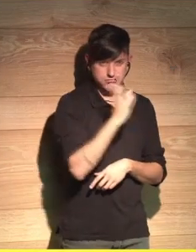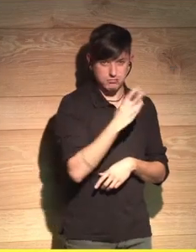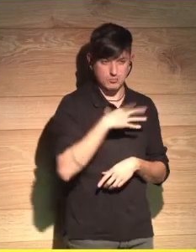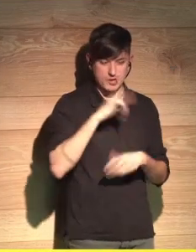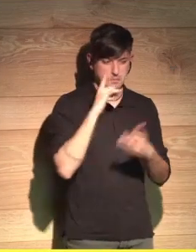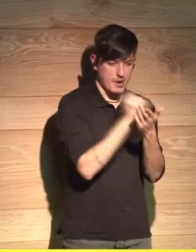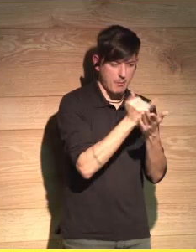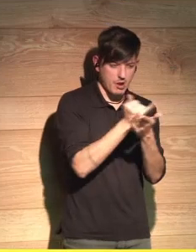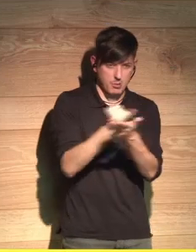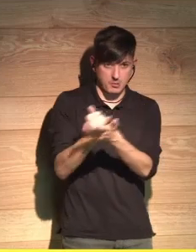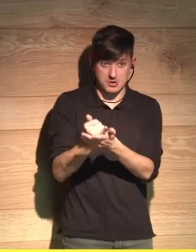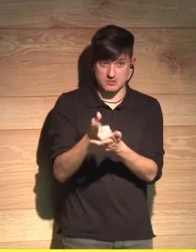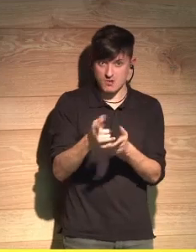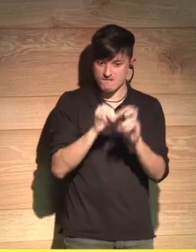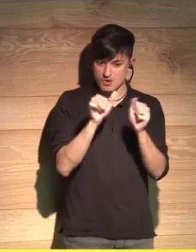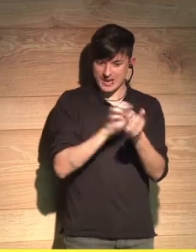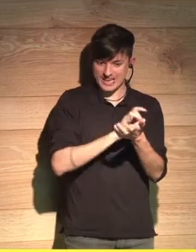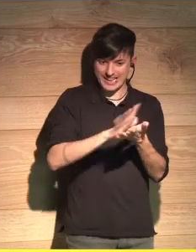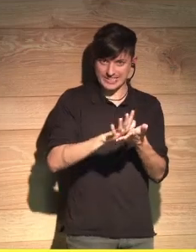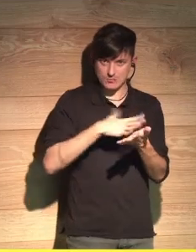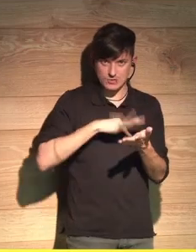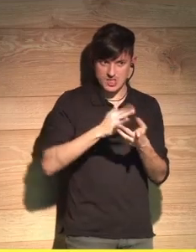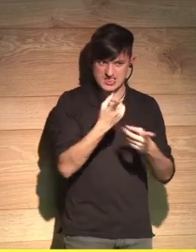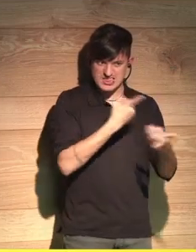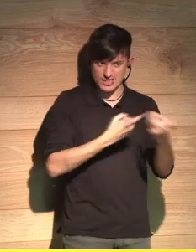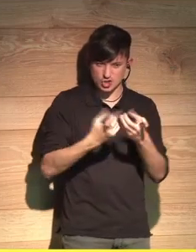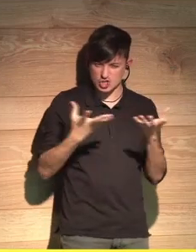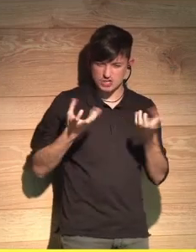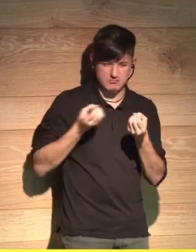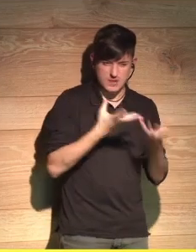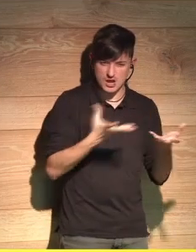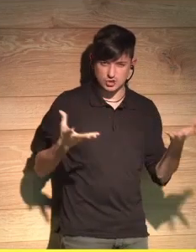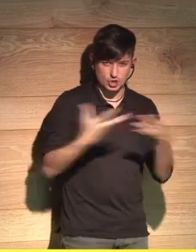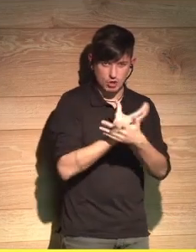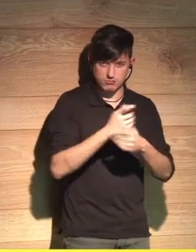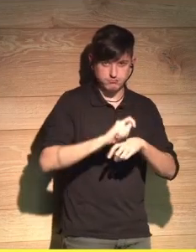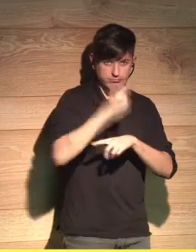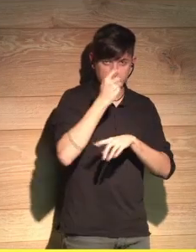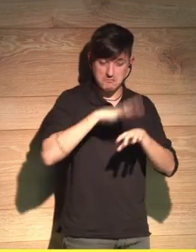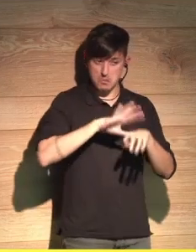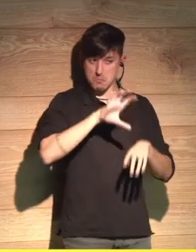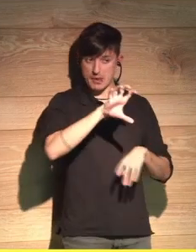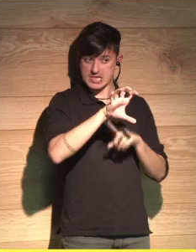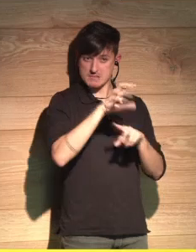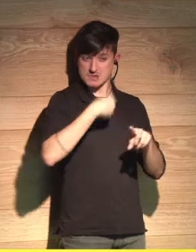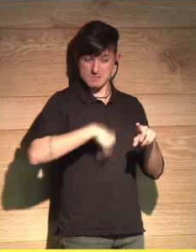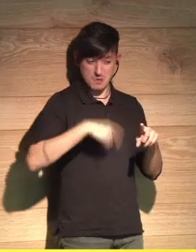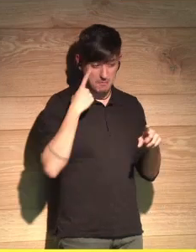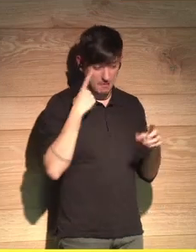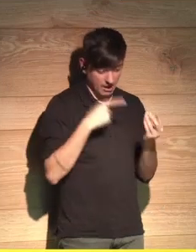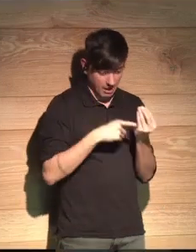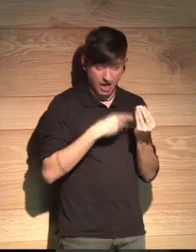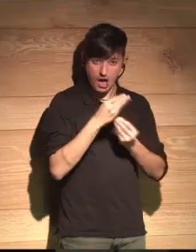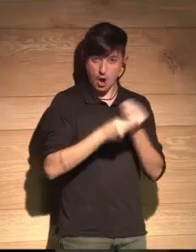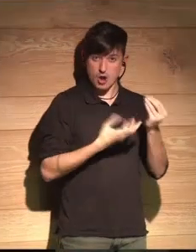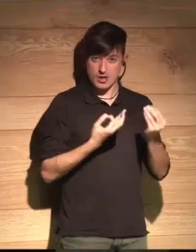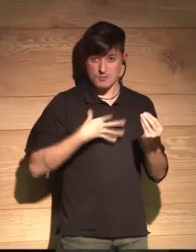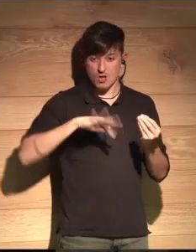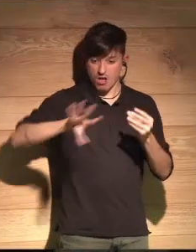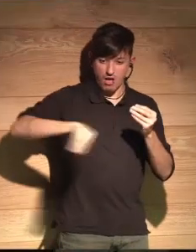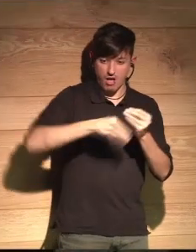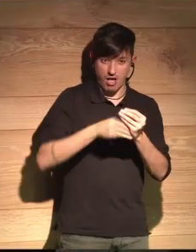get all this data from the whole country and then use it in order to see what we might want to do and collect additional data to see what is going on.